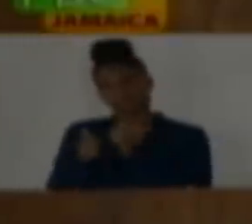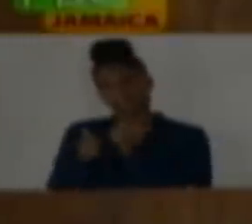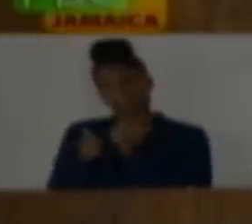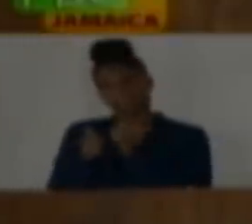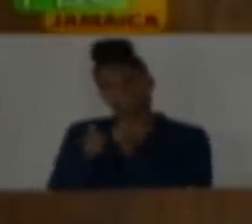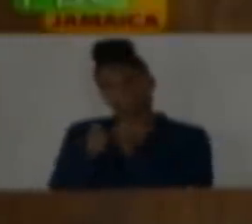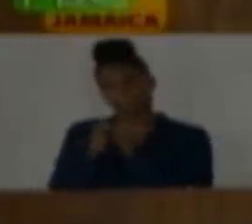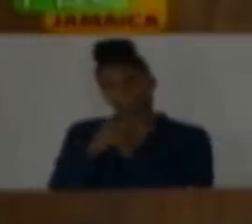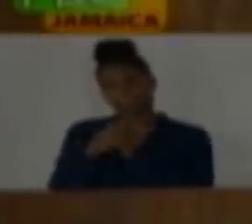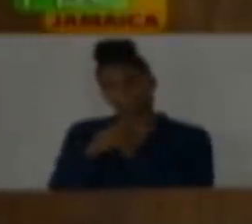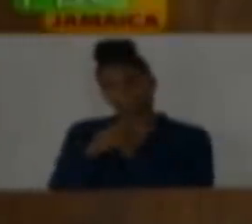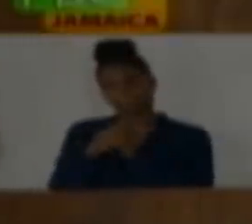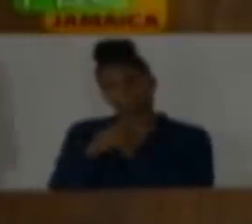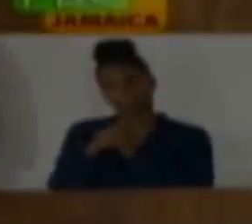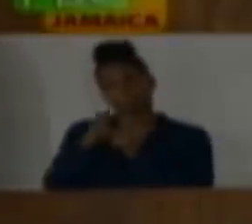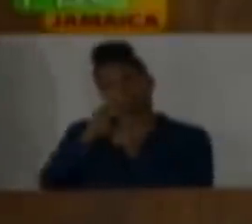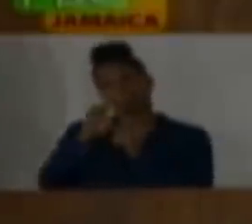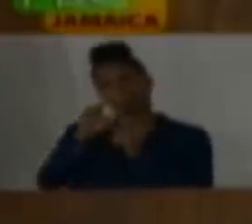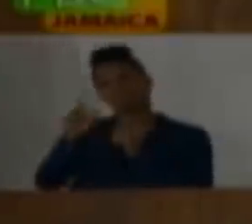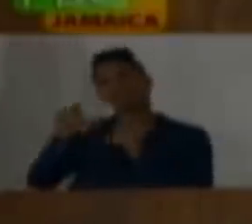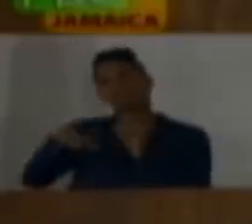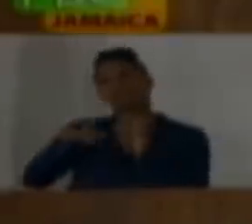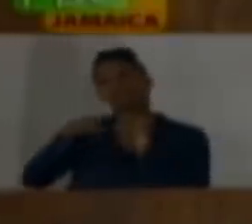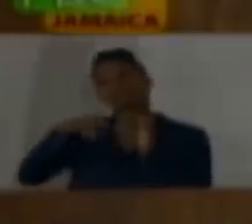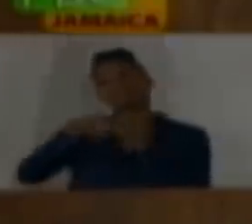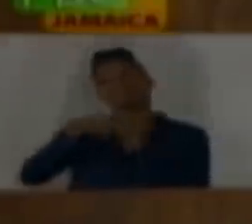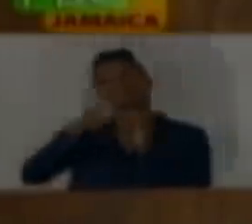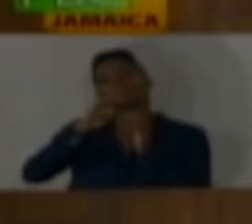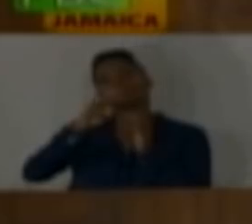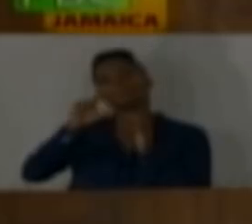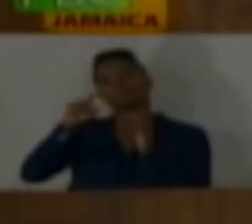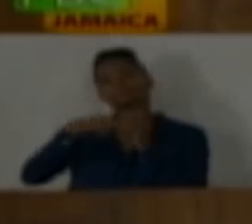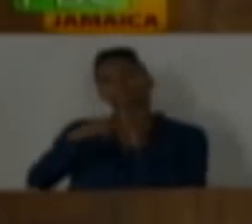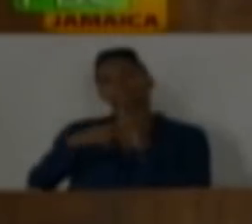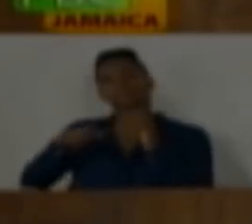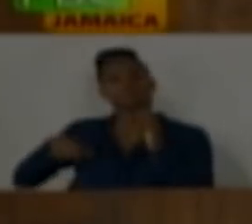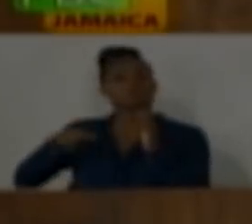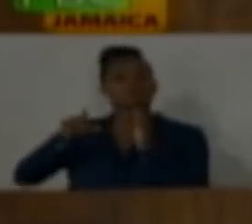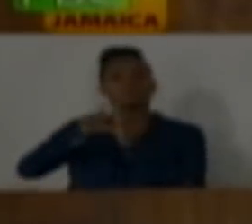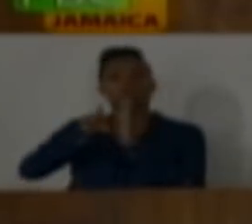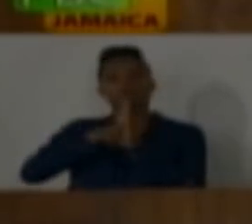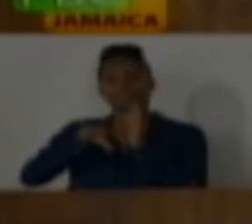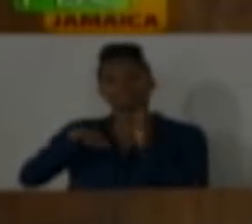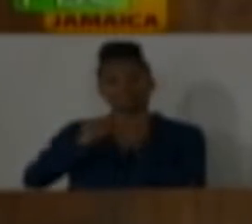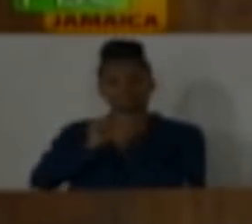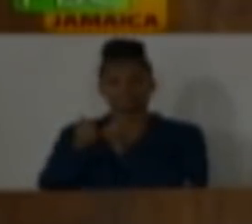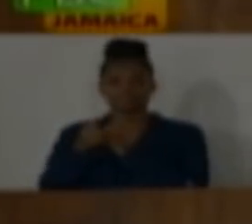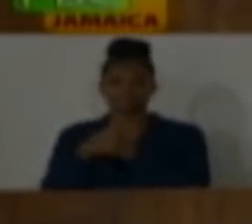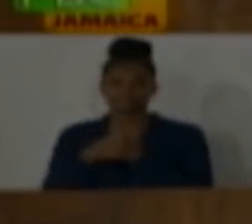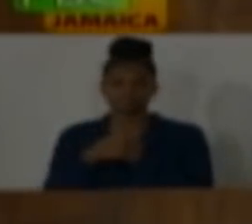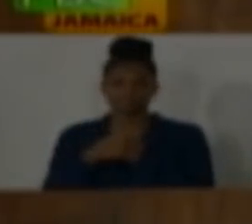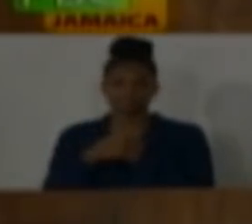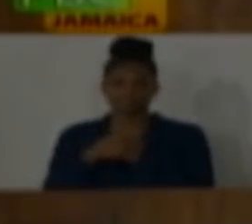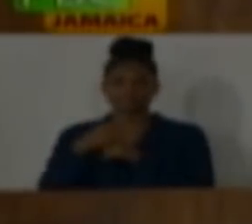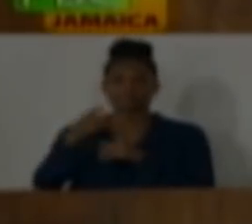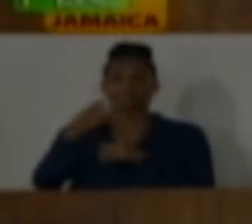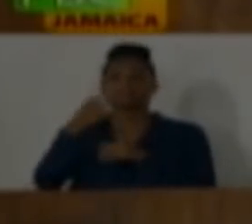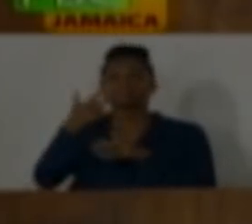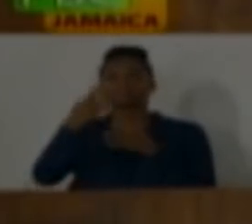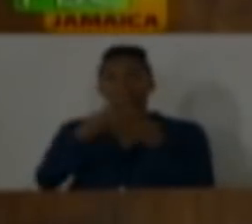Madam Speaker, it purports to amend the third schedule of the Principal